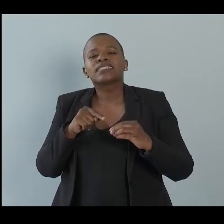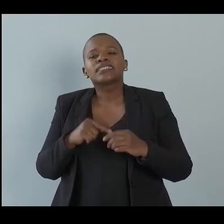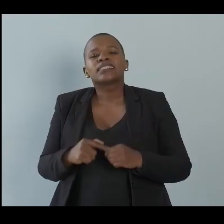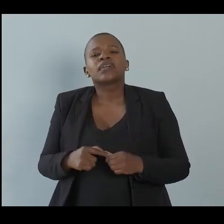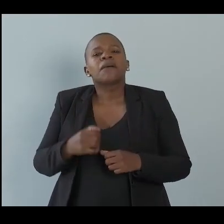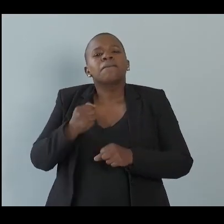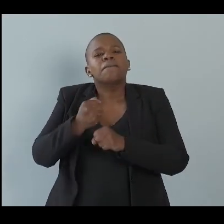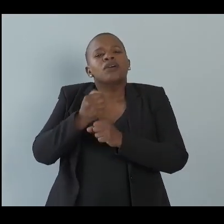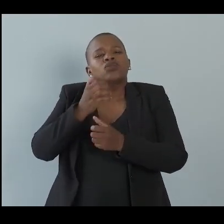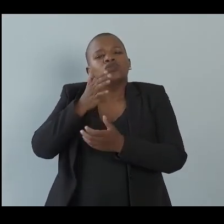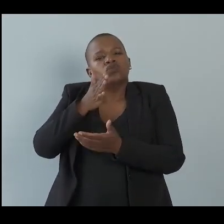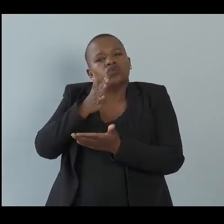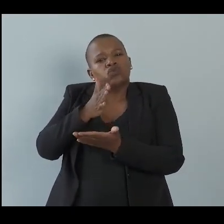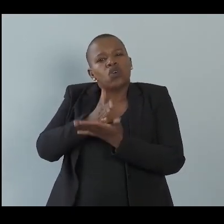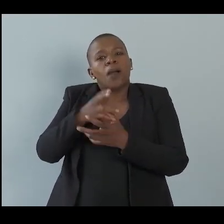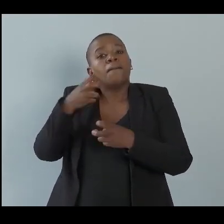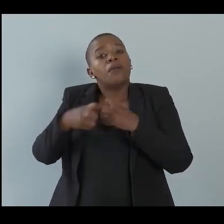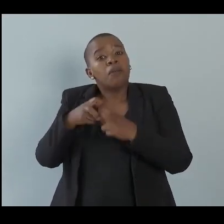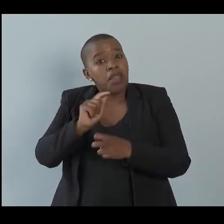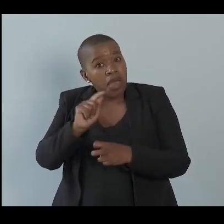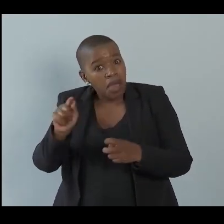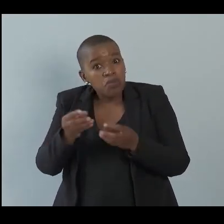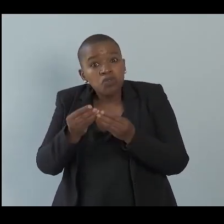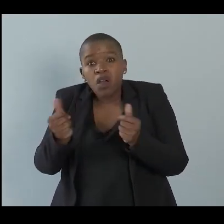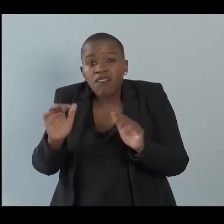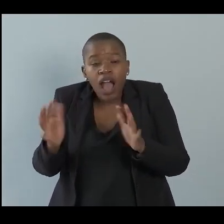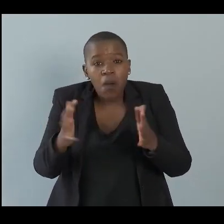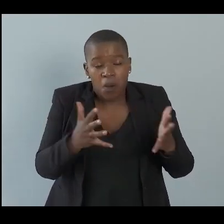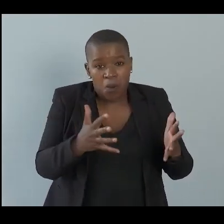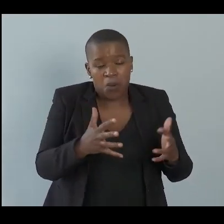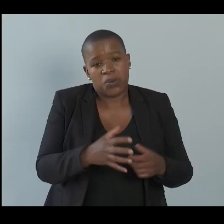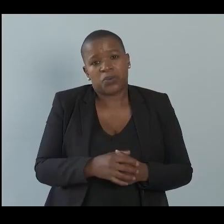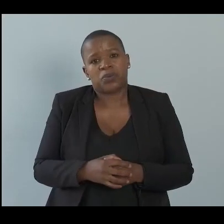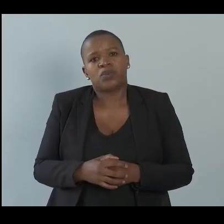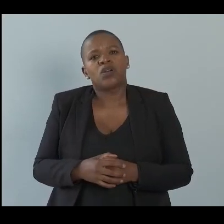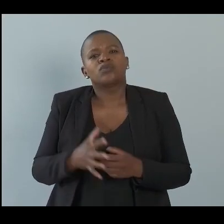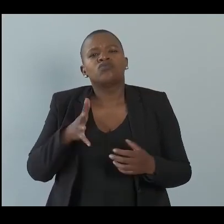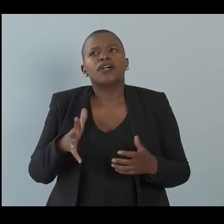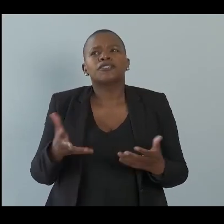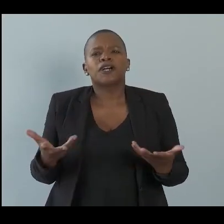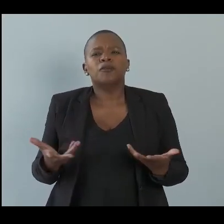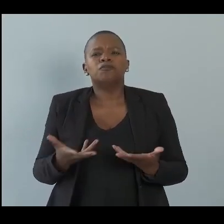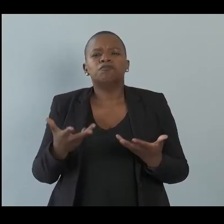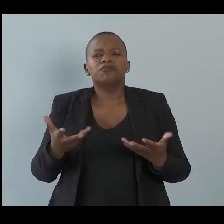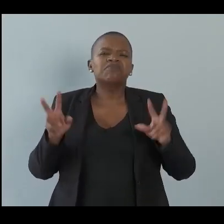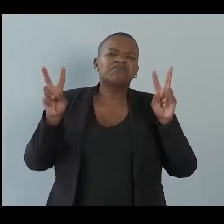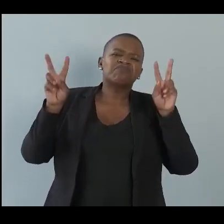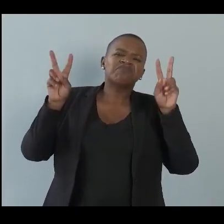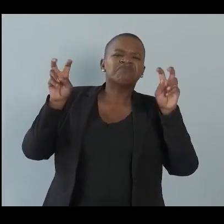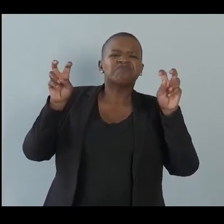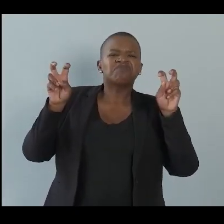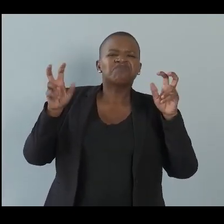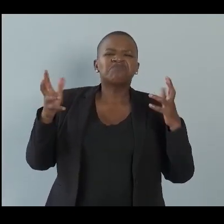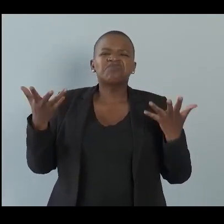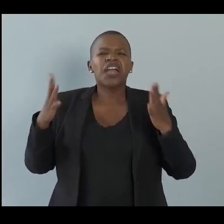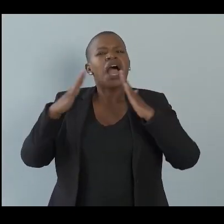Managed Solutions business. We're going to put those 3 businesses together. We believe it'll create a powerhouse in IT services in South Africa. And the reason why we're really doing it is,